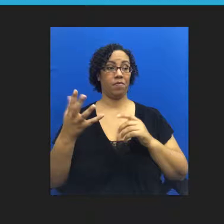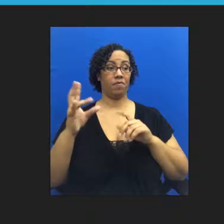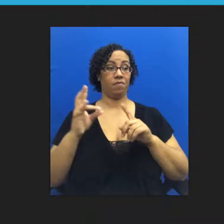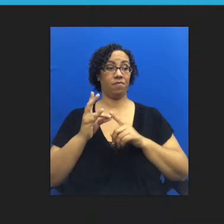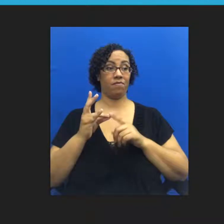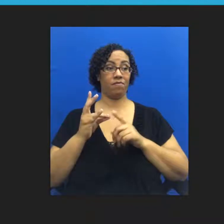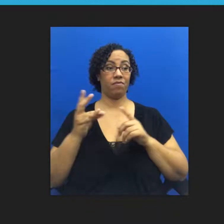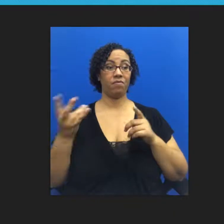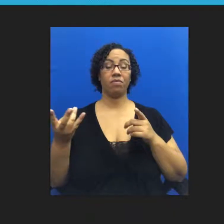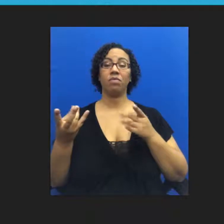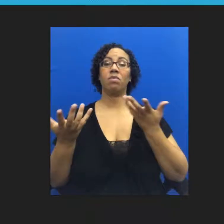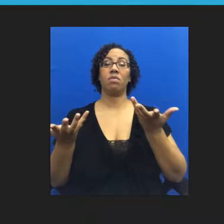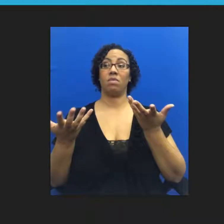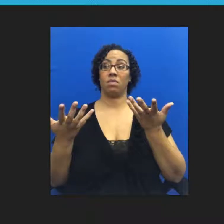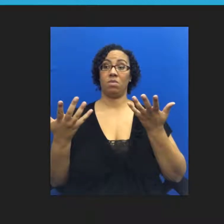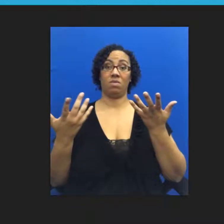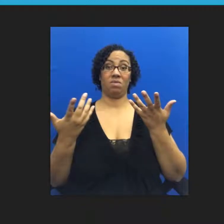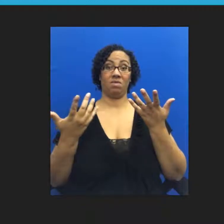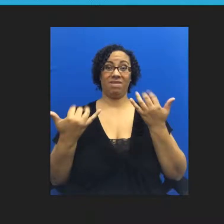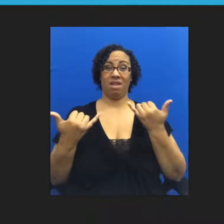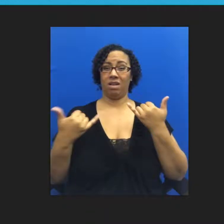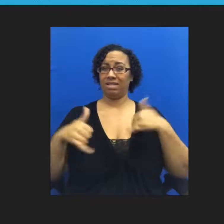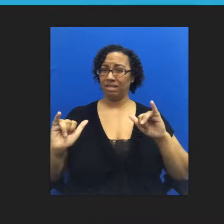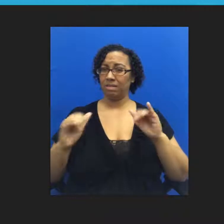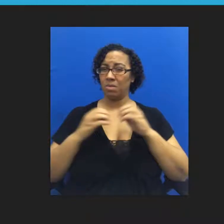How will my child's data be used?